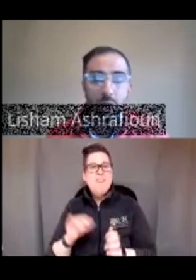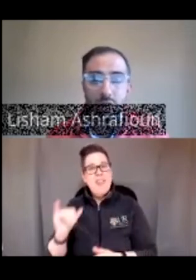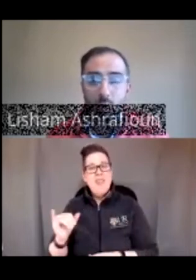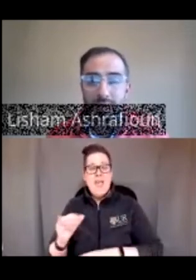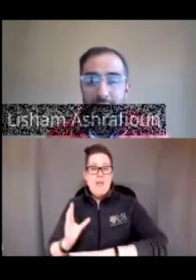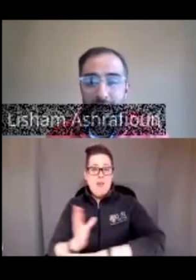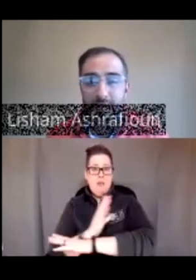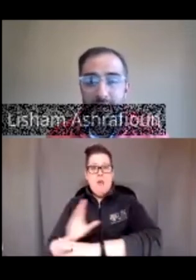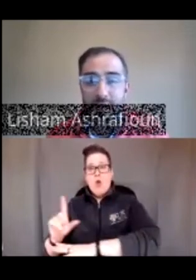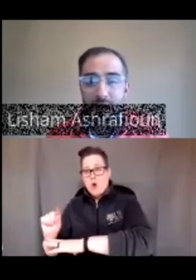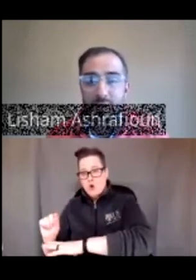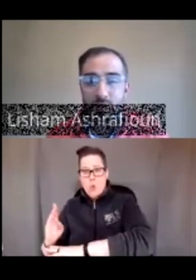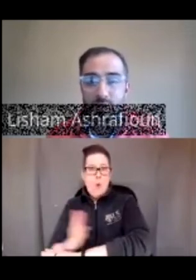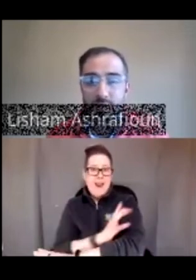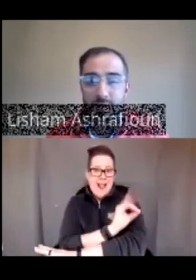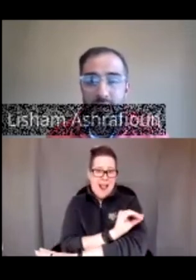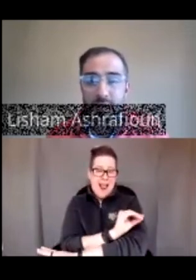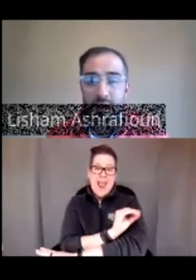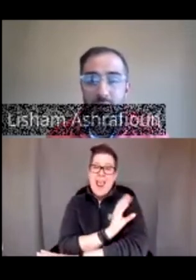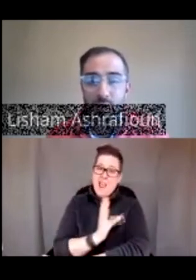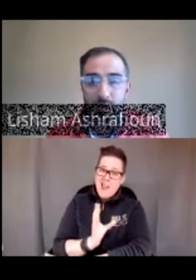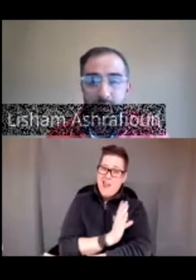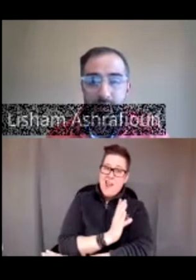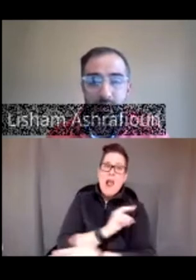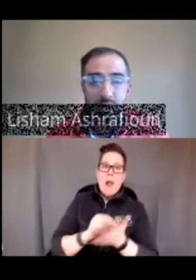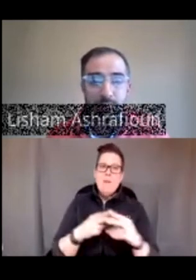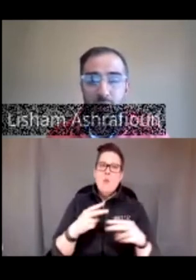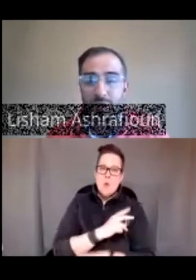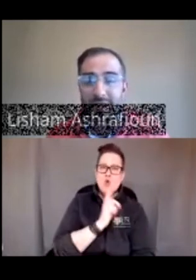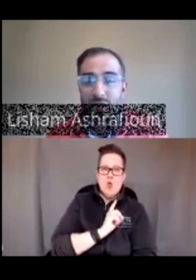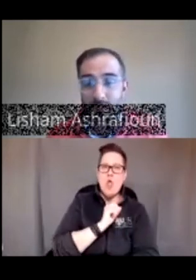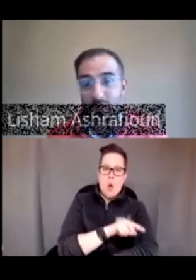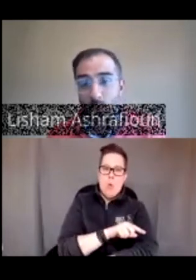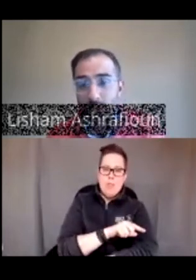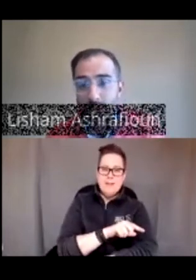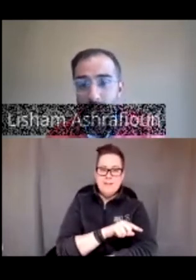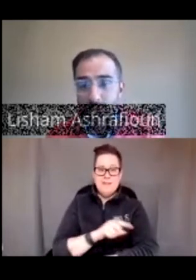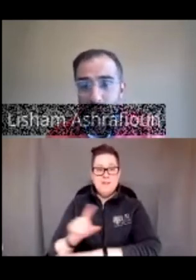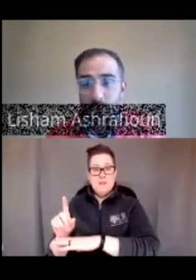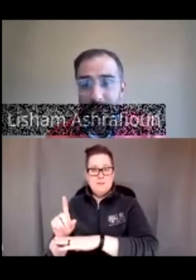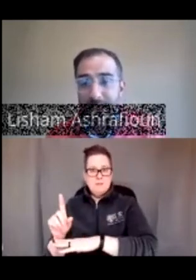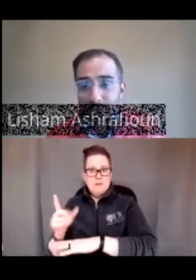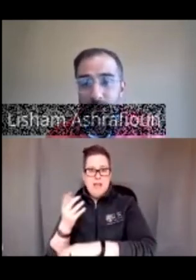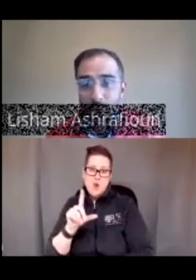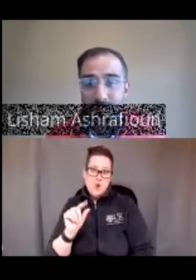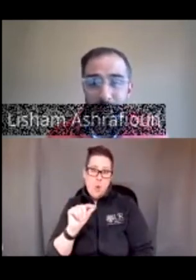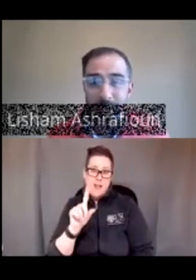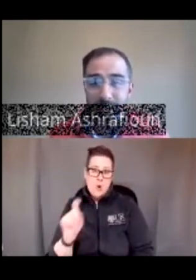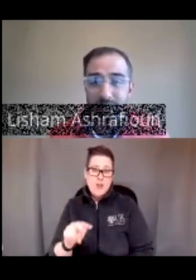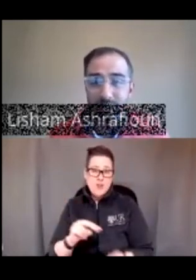from 20 to 80, and higher scores indicate higher loneliness. So essentially, and it's 20 items. So on